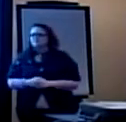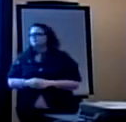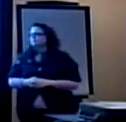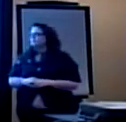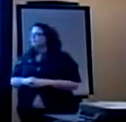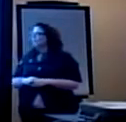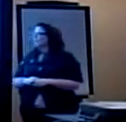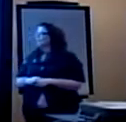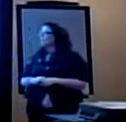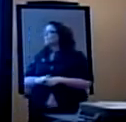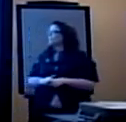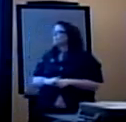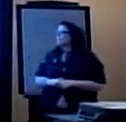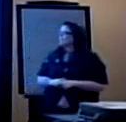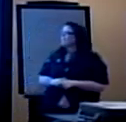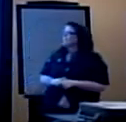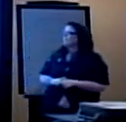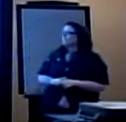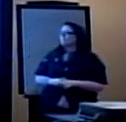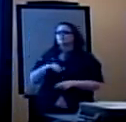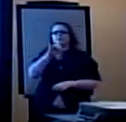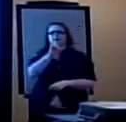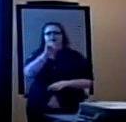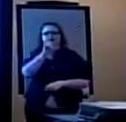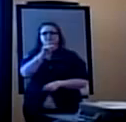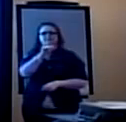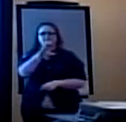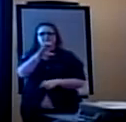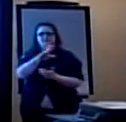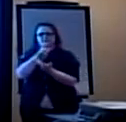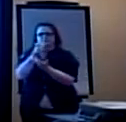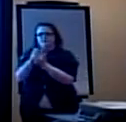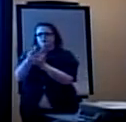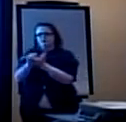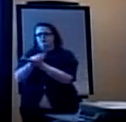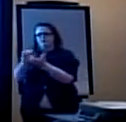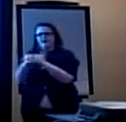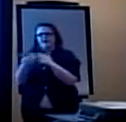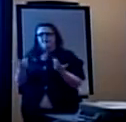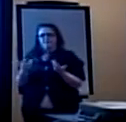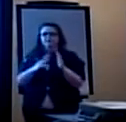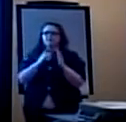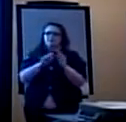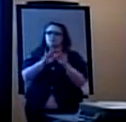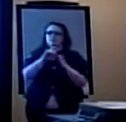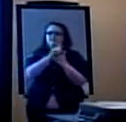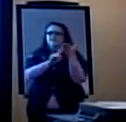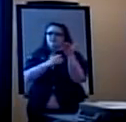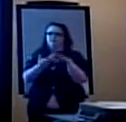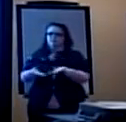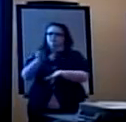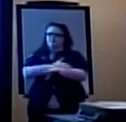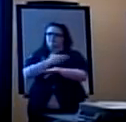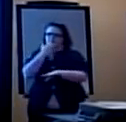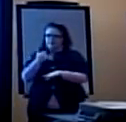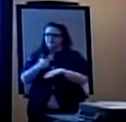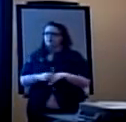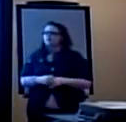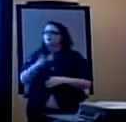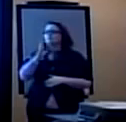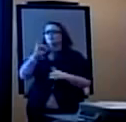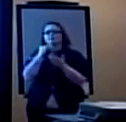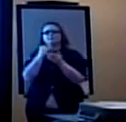So how can we integrate these ICTs better? Well, one of the things is we need better design of them. Now, I'm going to talk a little bit about industrial